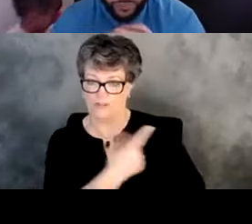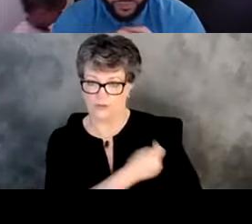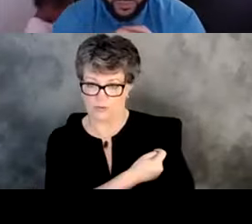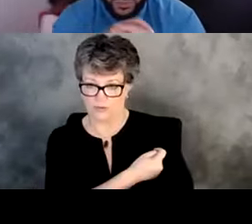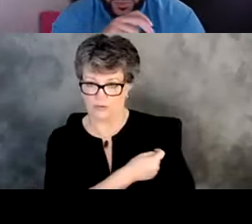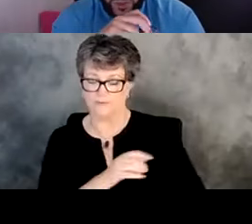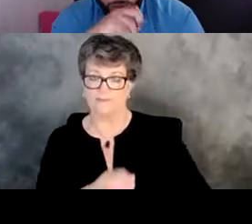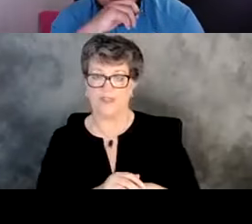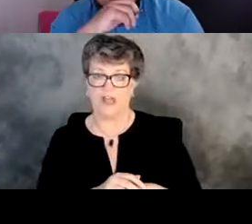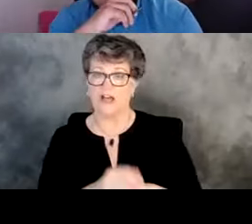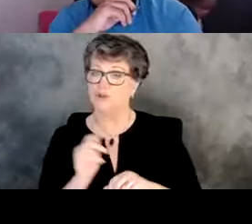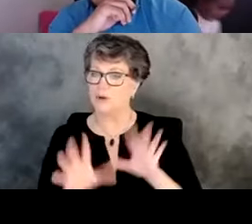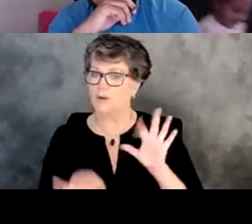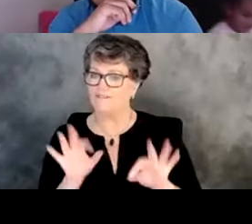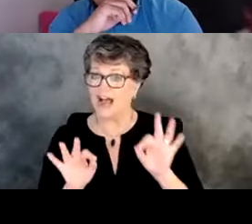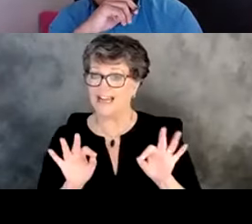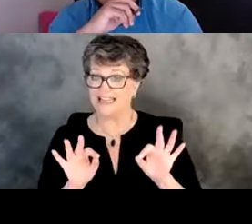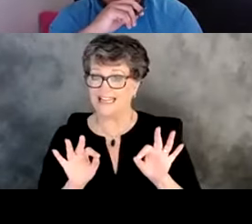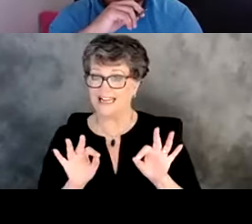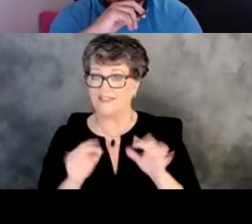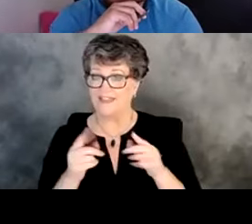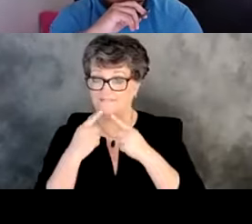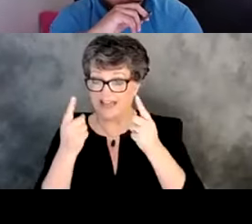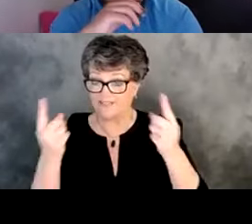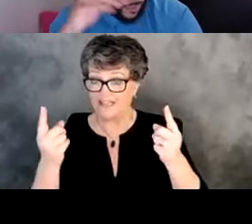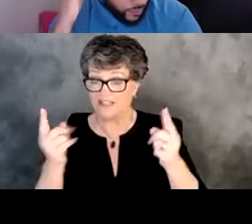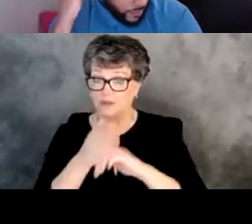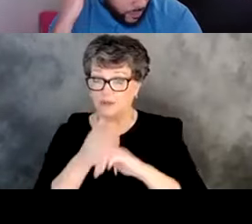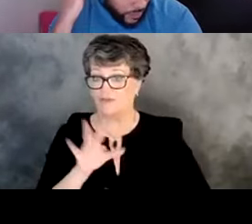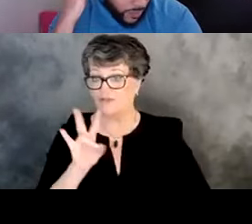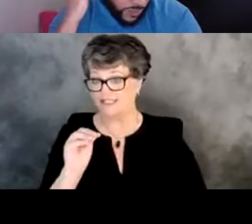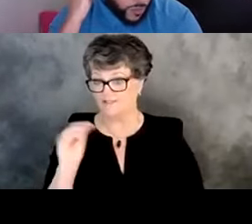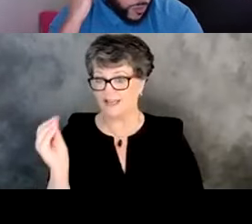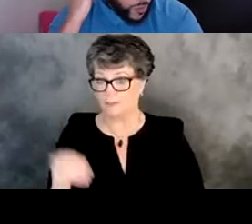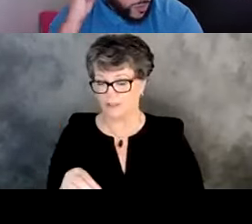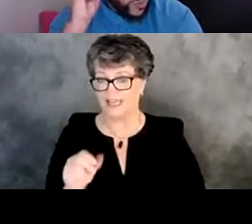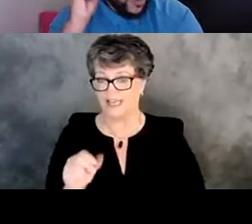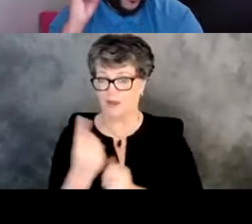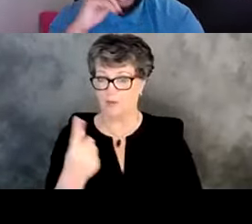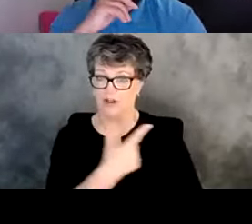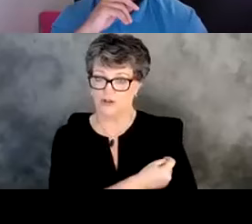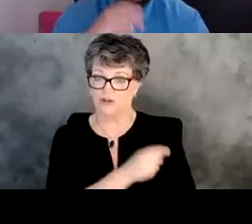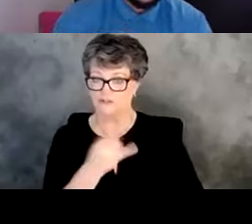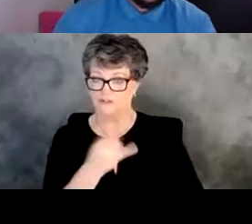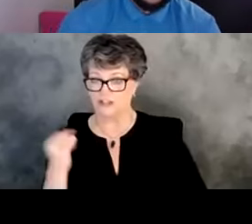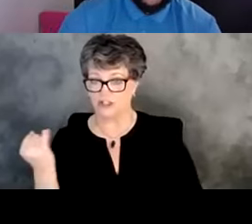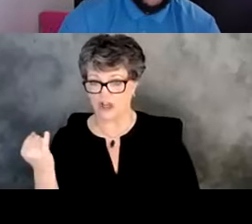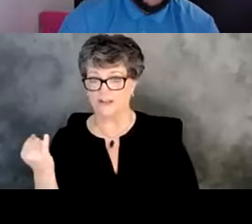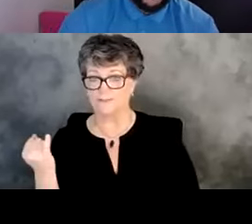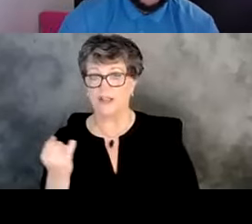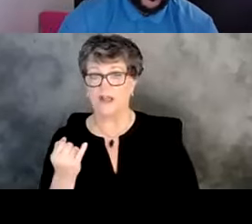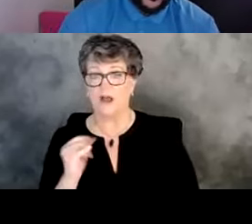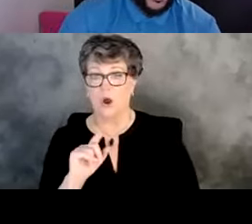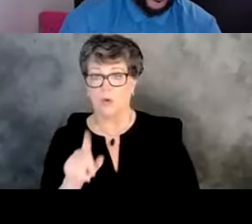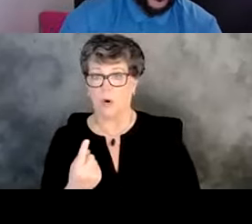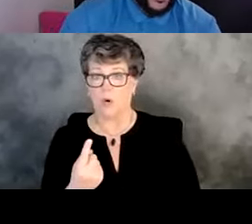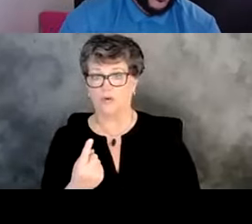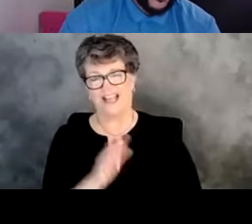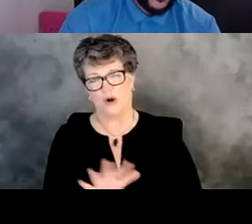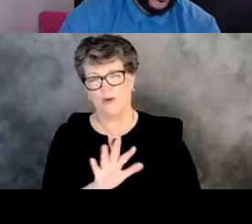So we were finding that the efficacy was over 70% with one dose of Johnson & Johnson, whereas only in